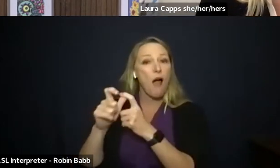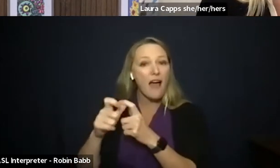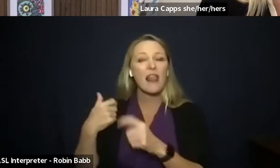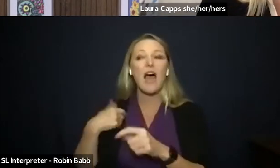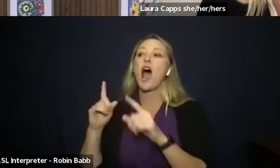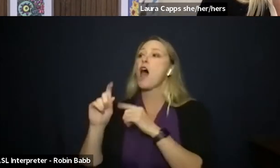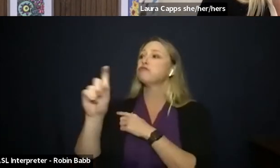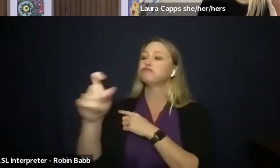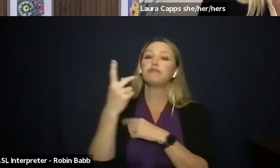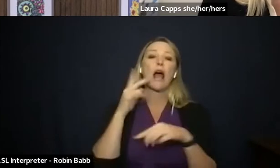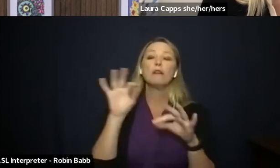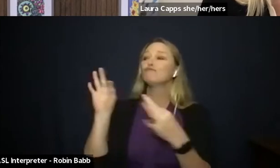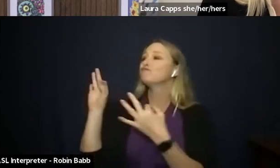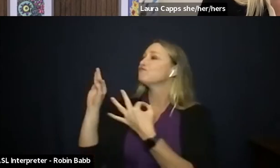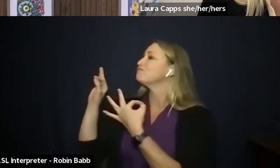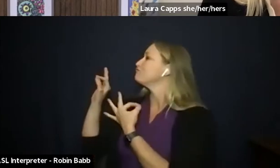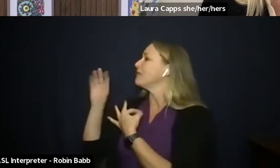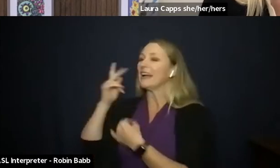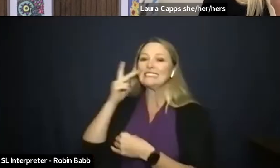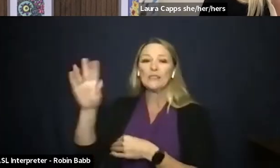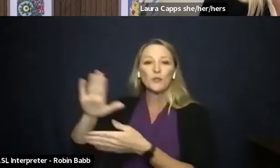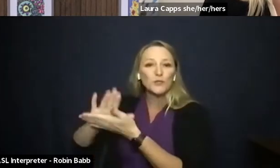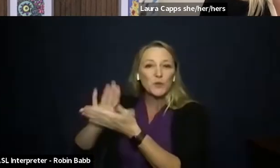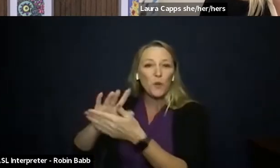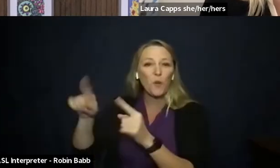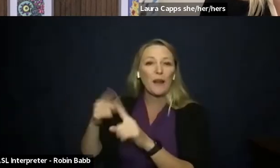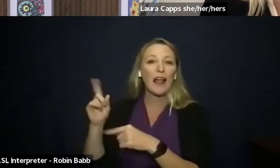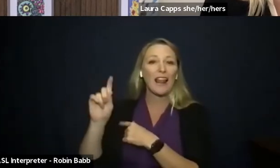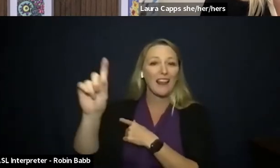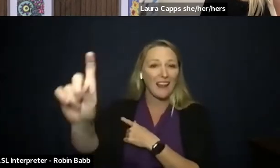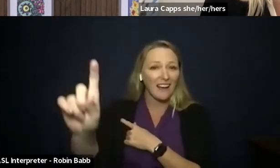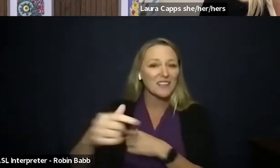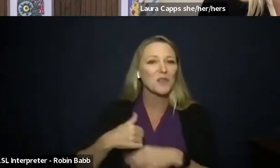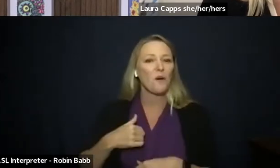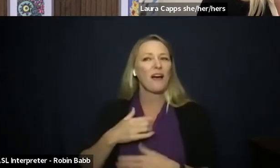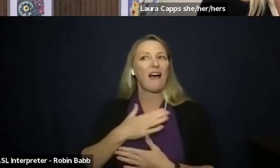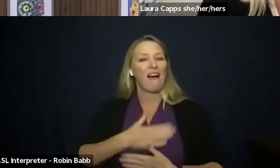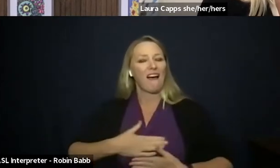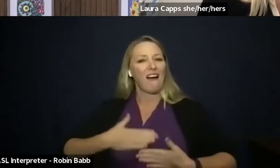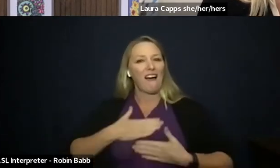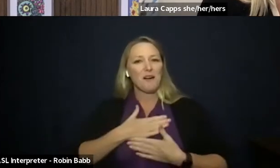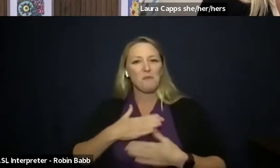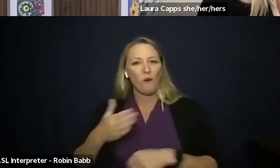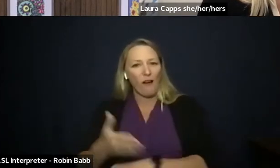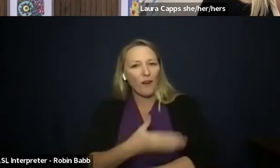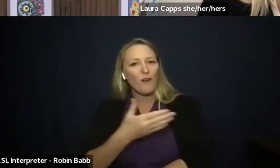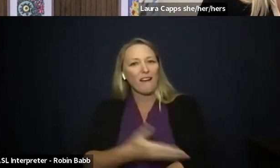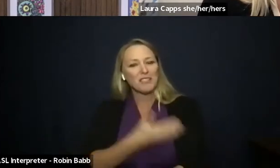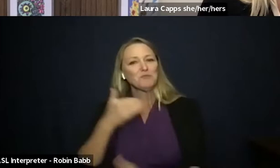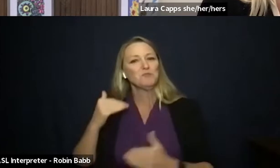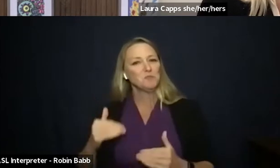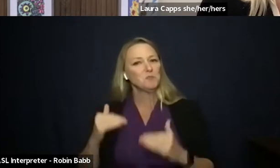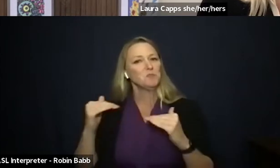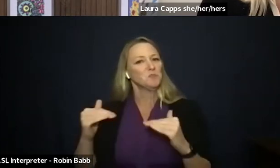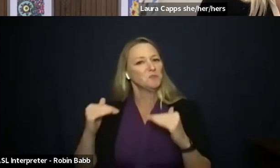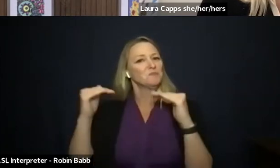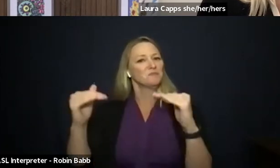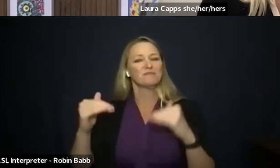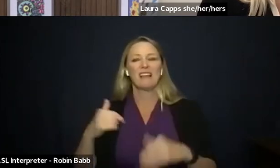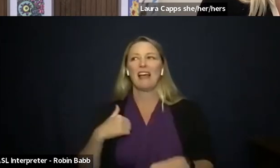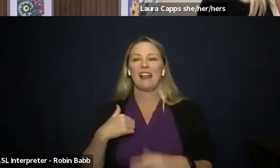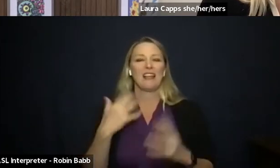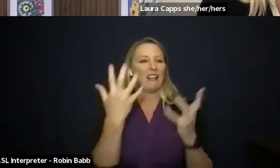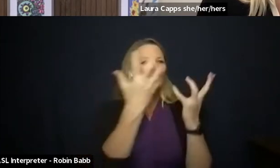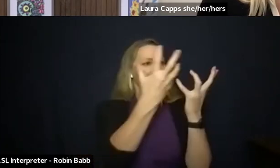seeing the progress and seeing dave hit young here it kind of brings it all together because it started many years